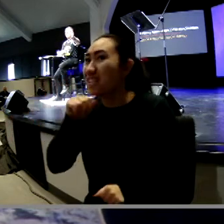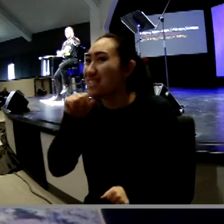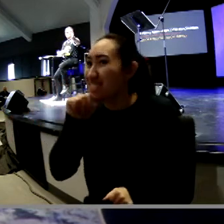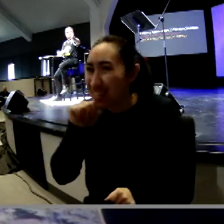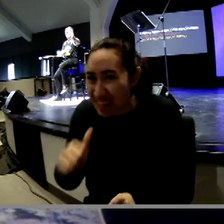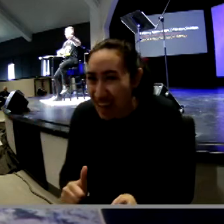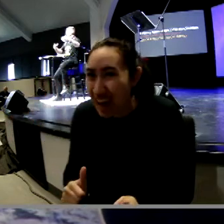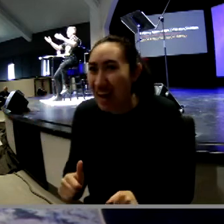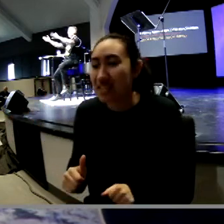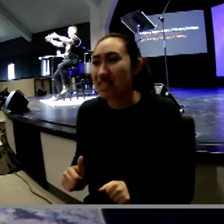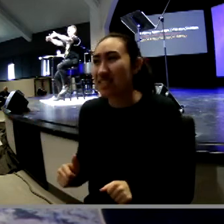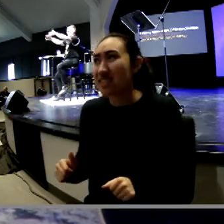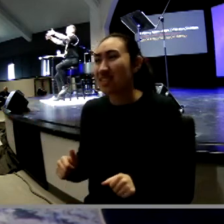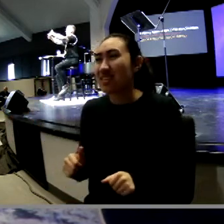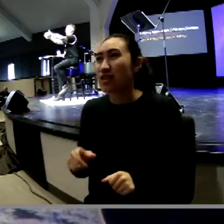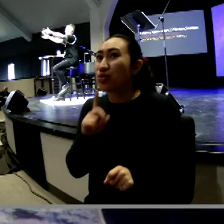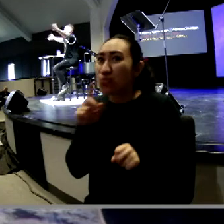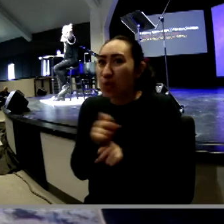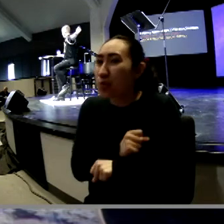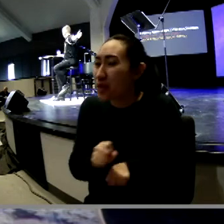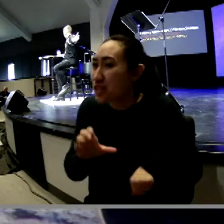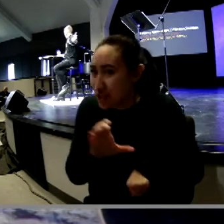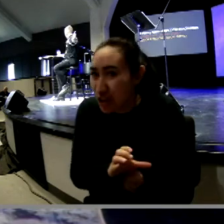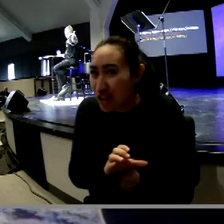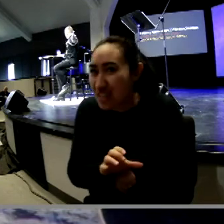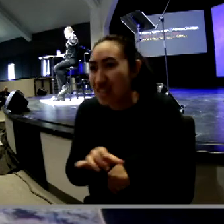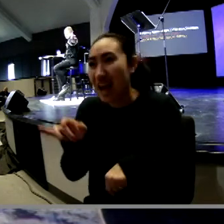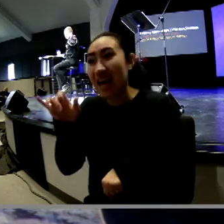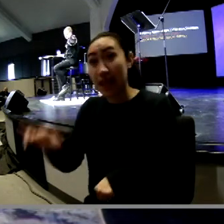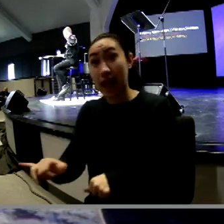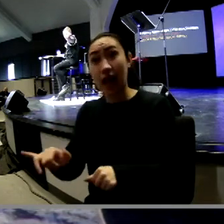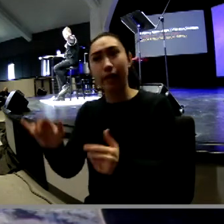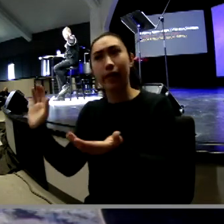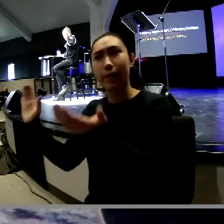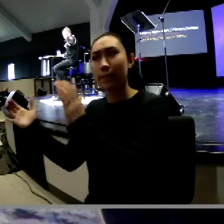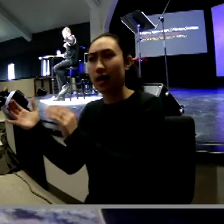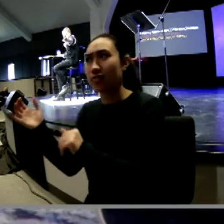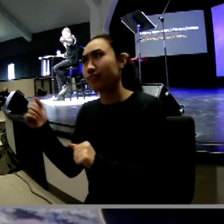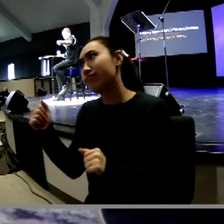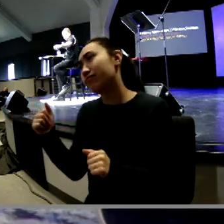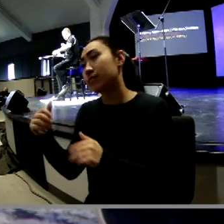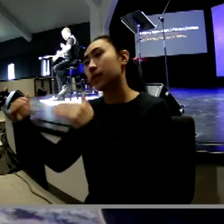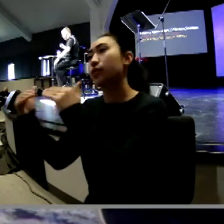Netflix episode. The church is a gathering of people that meet here at the Summit. That's church.